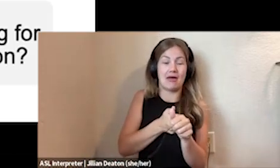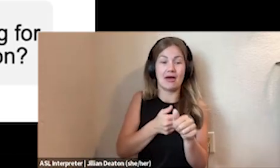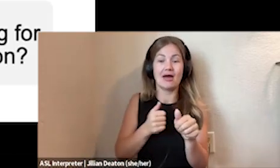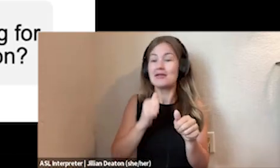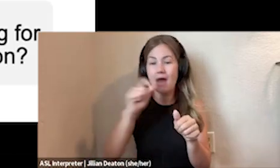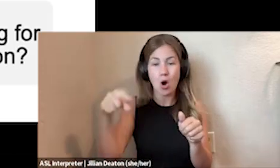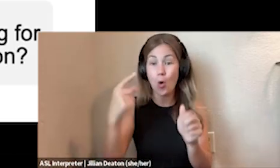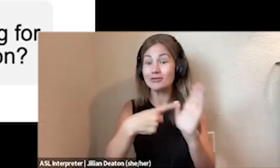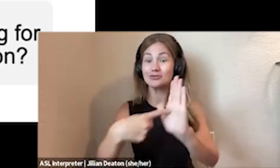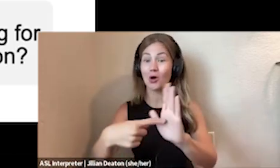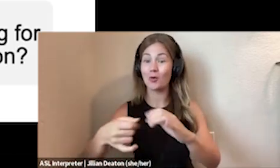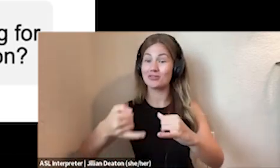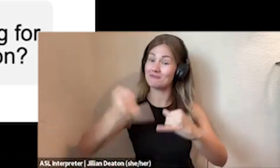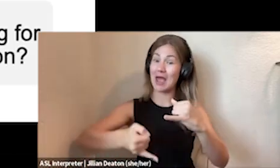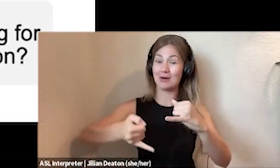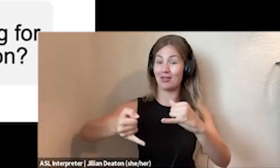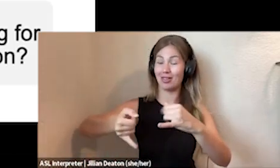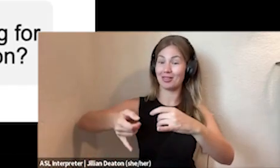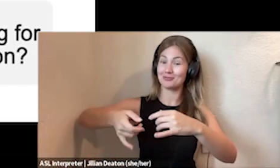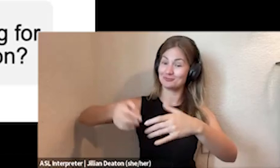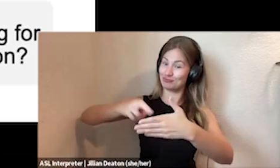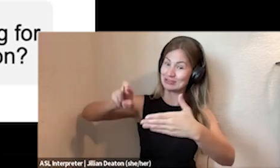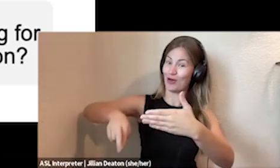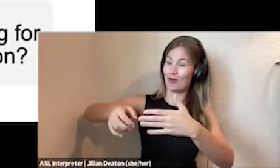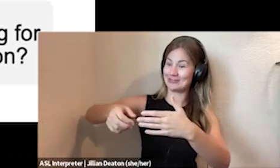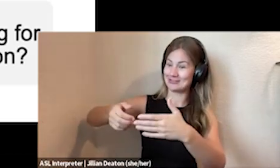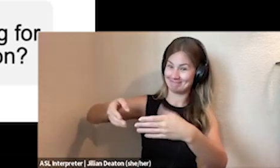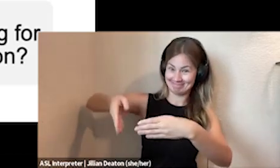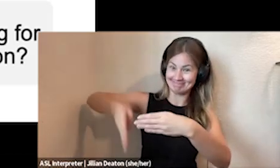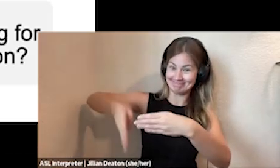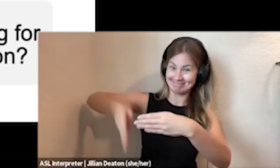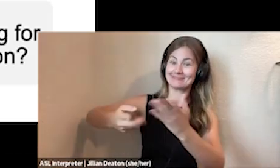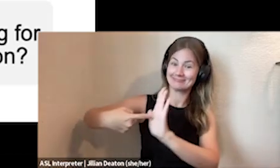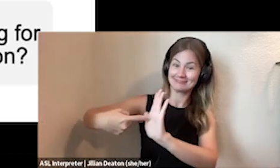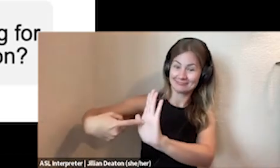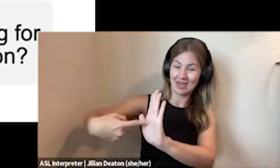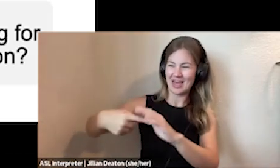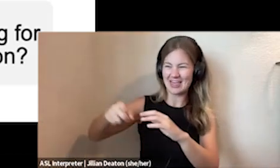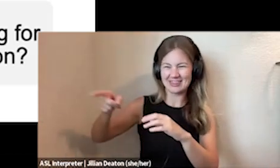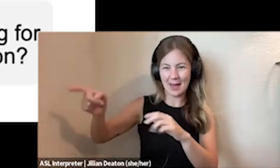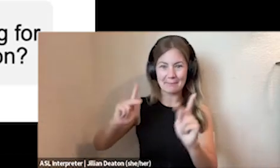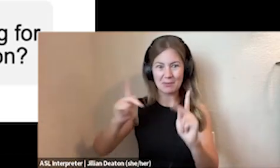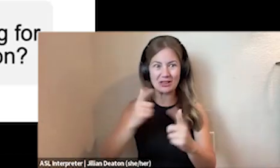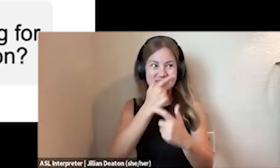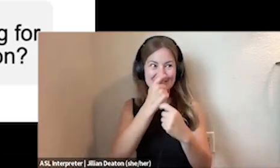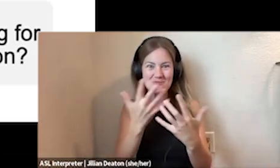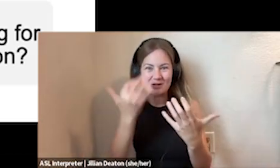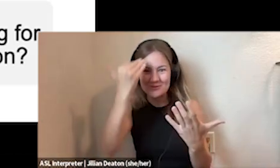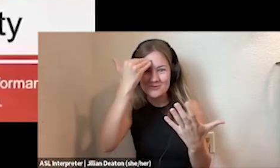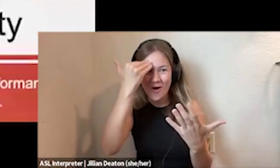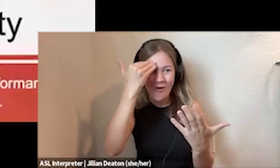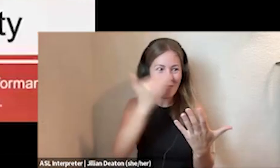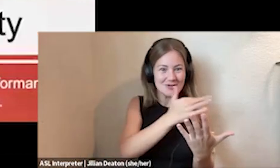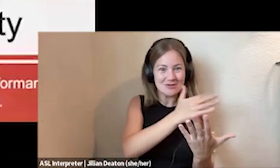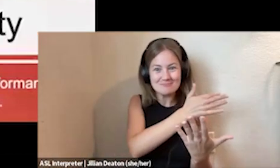deeper understanding of what it means to create and bring work to light. Next slide, please.